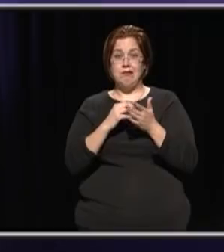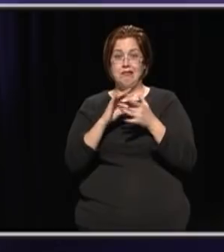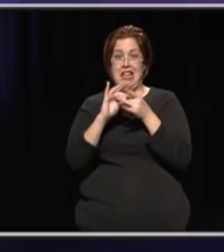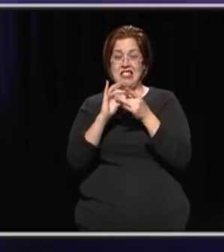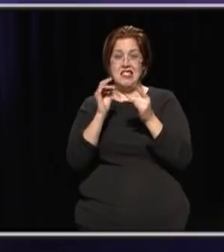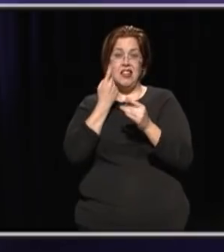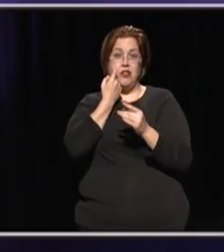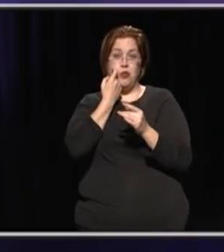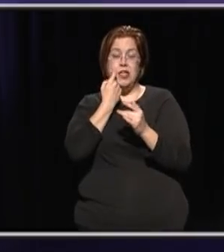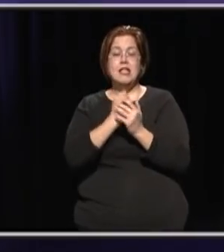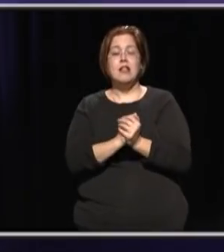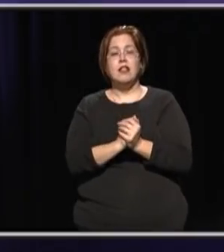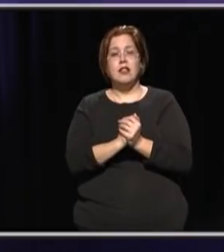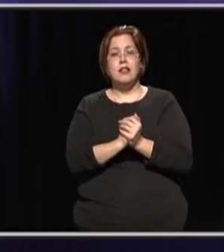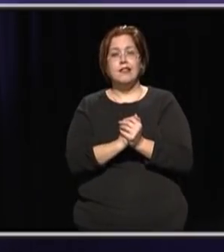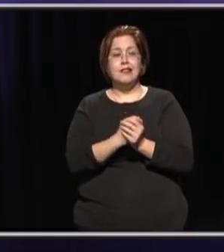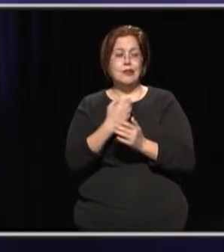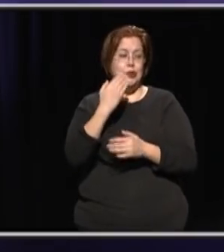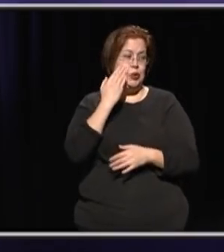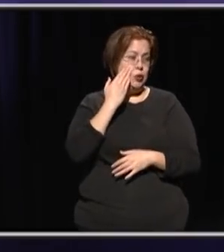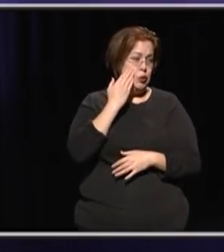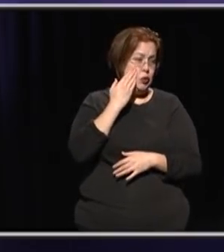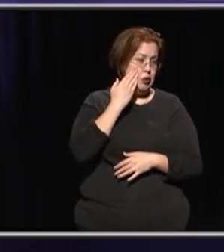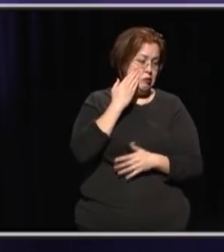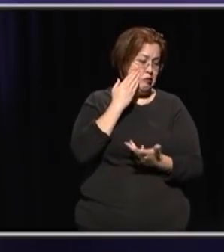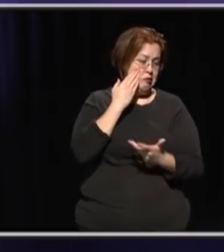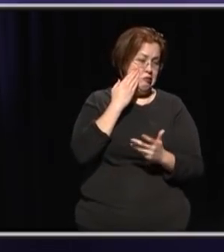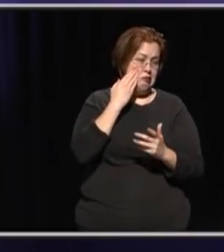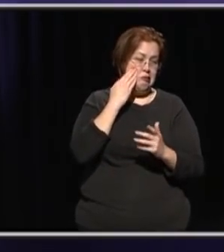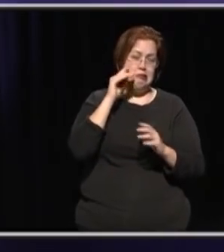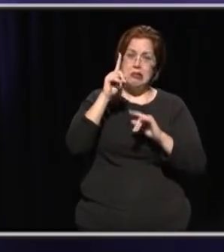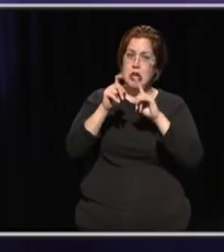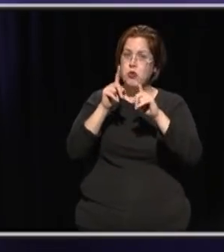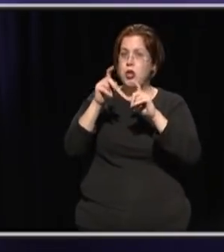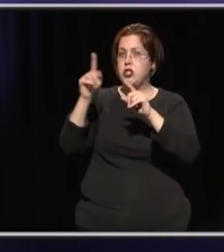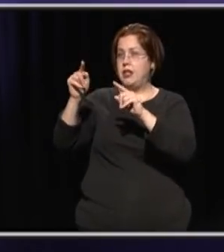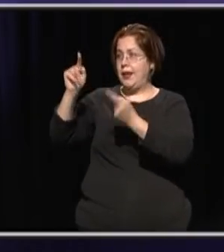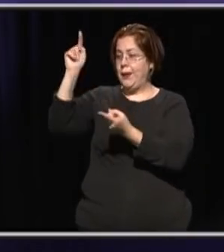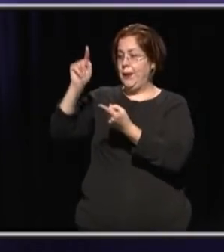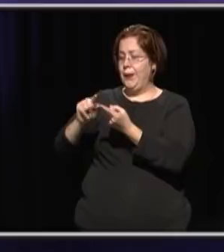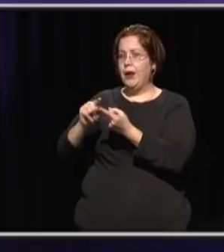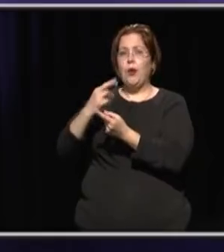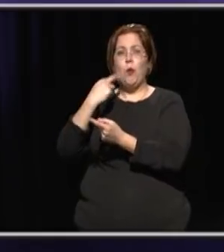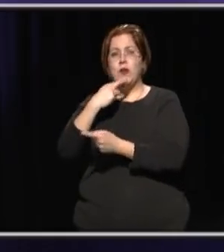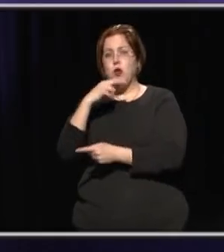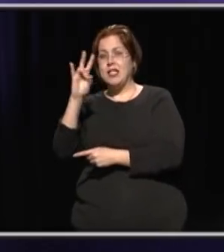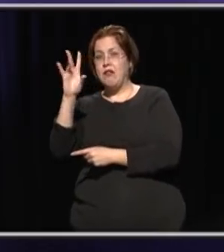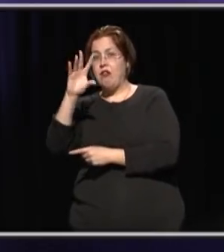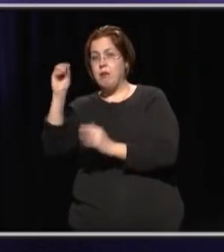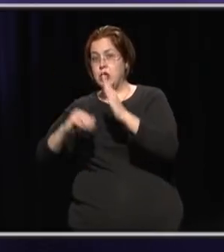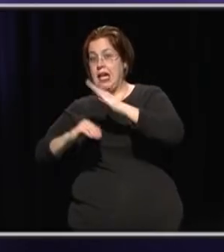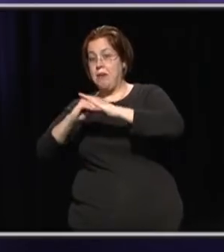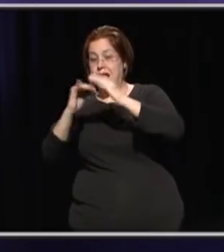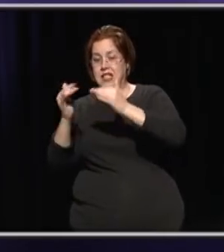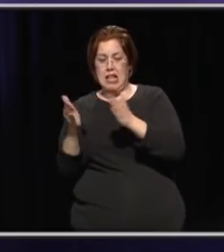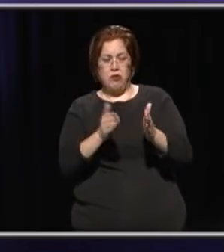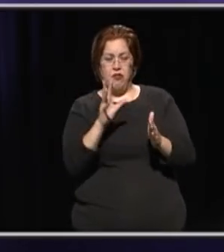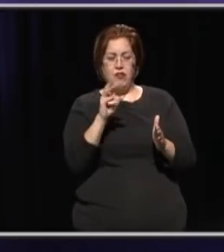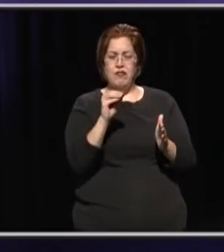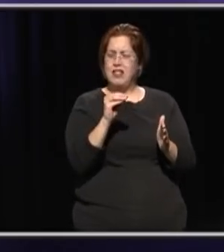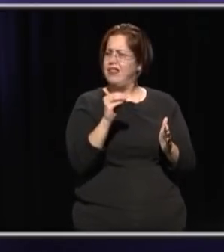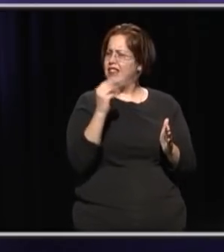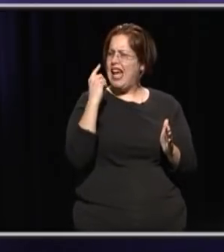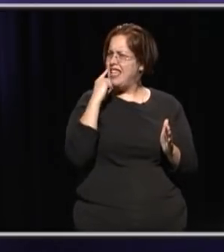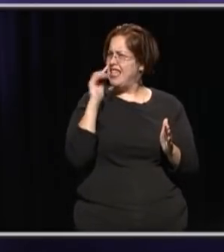ago. There's the question, he did dial back on restaurants from 75 to 50%. I guess it was retail